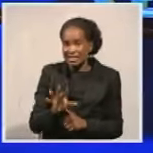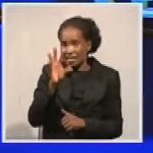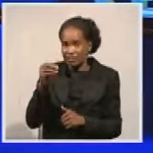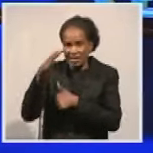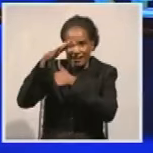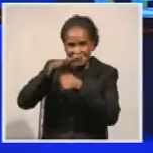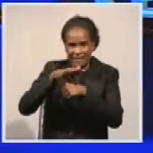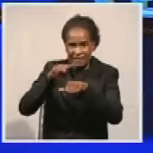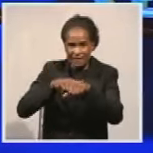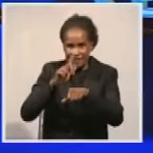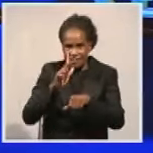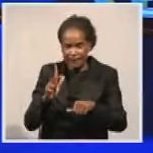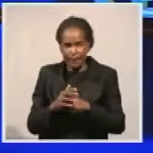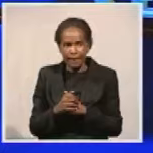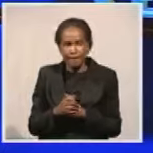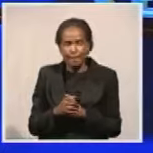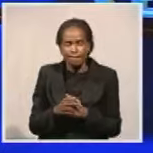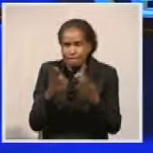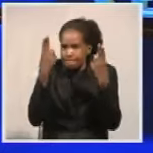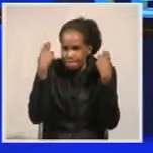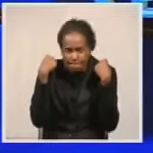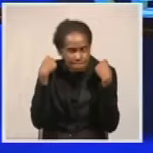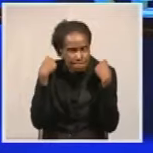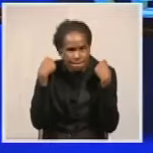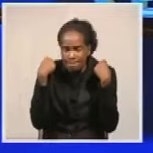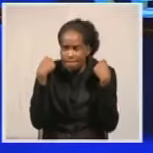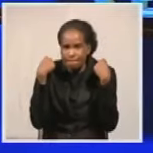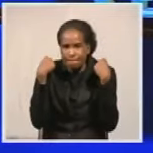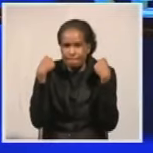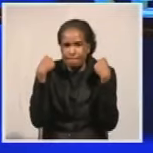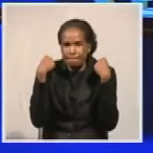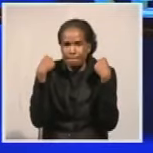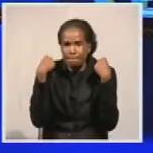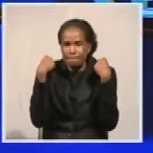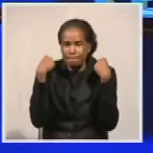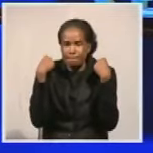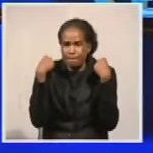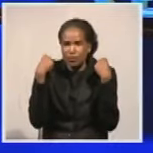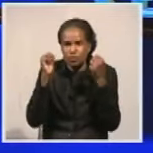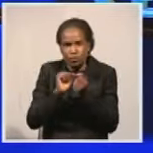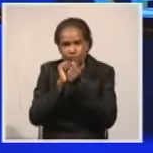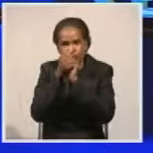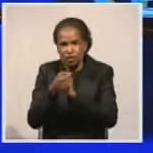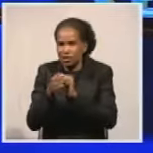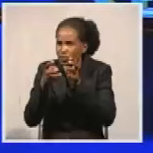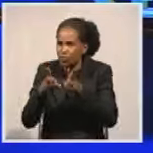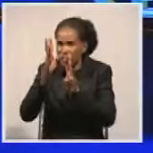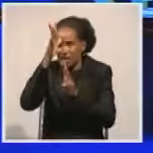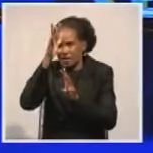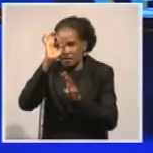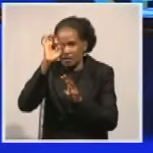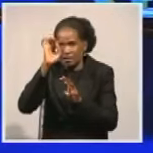us, we cannot allow ourselves now to inherit such a practice. And